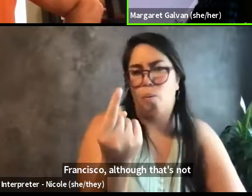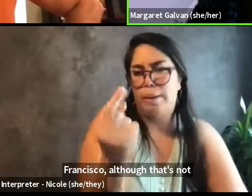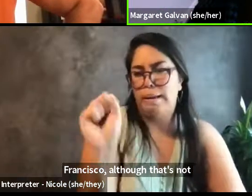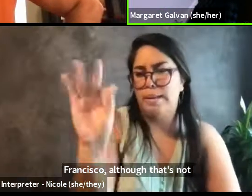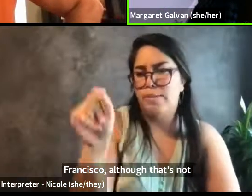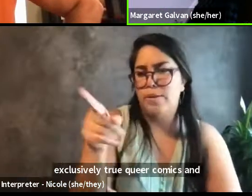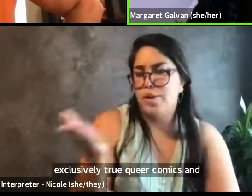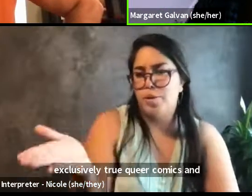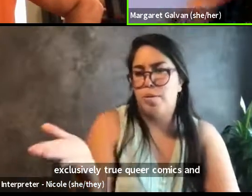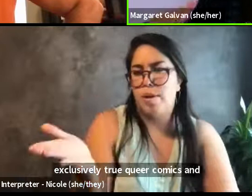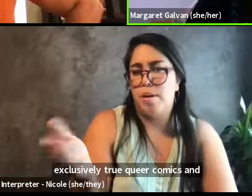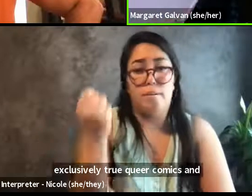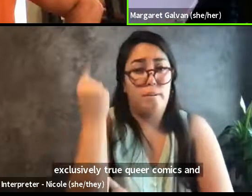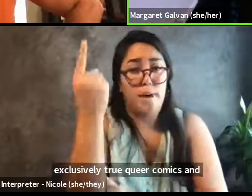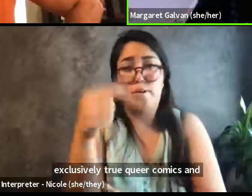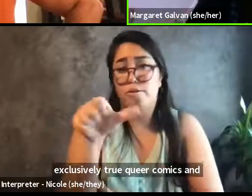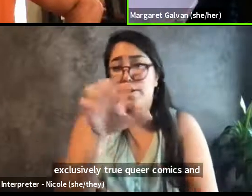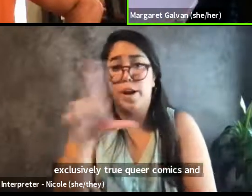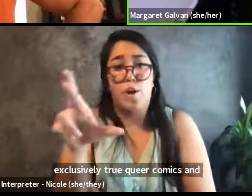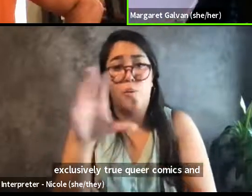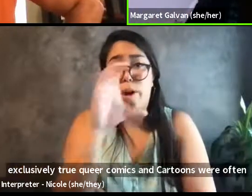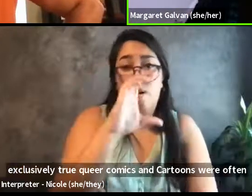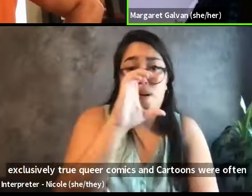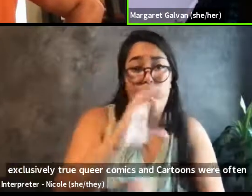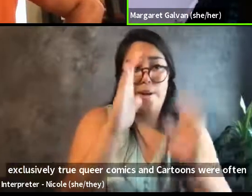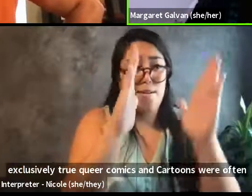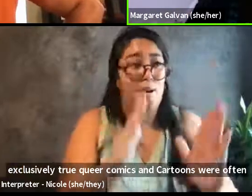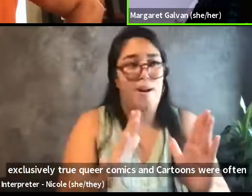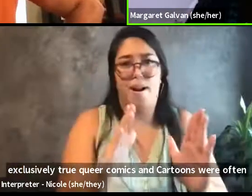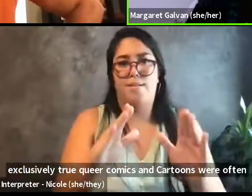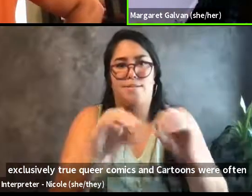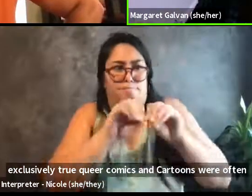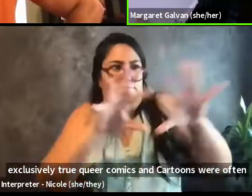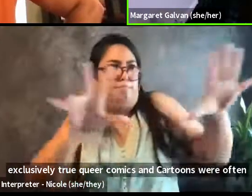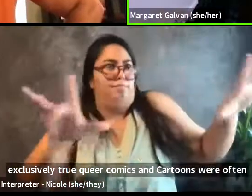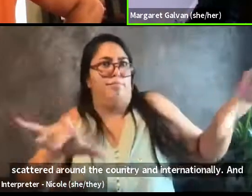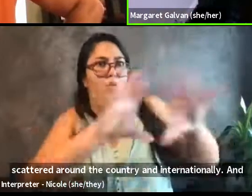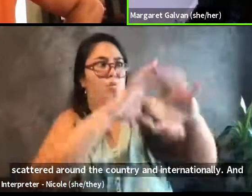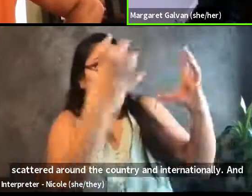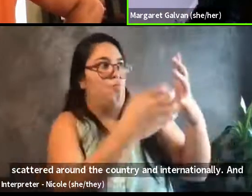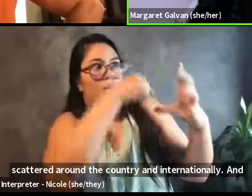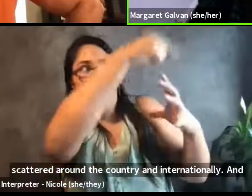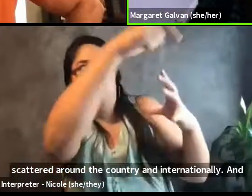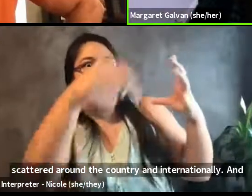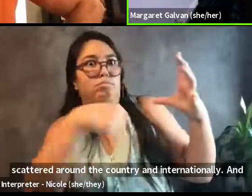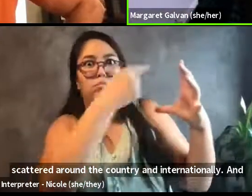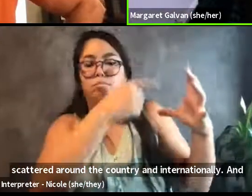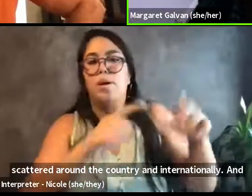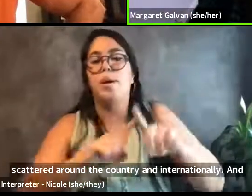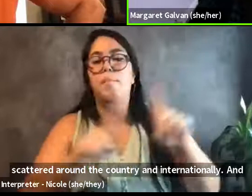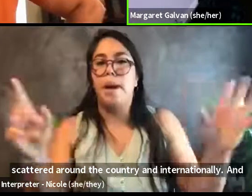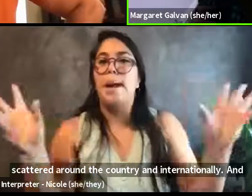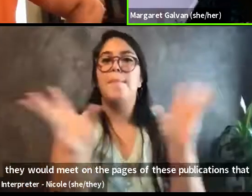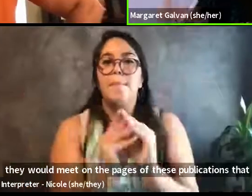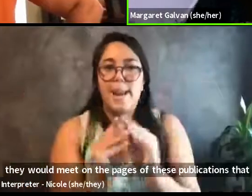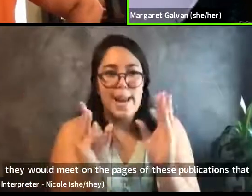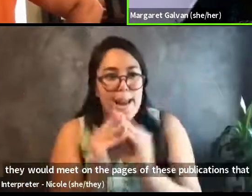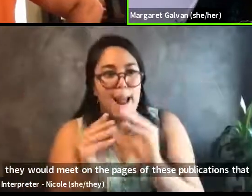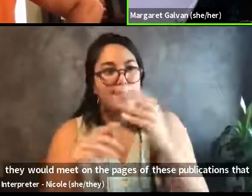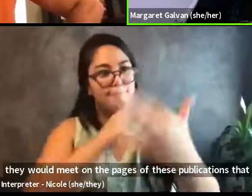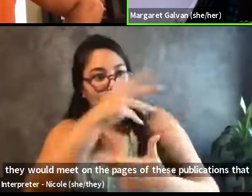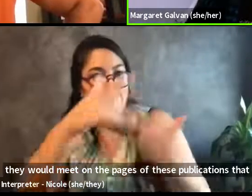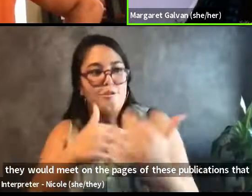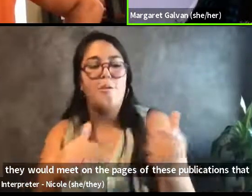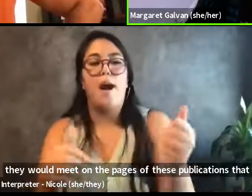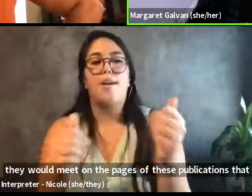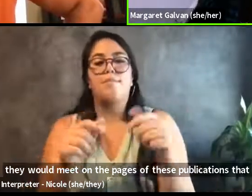and cartoonists were often scattered around the country and internationally, and they would meet on the pages of these publications that you're then sort